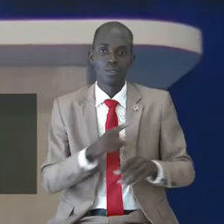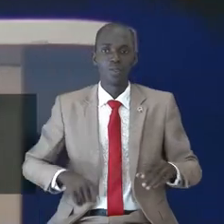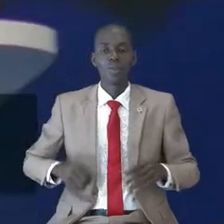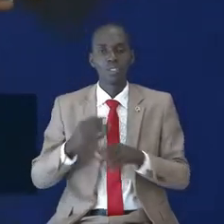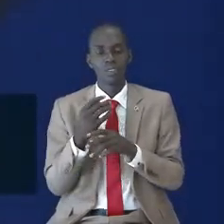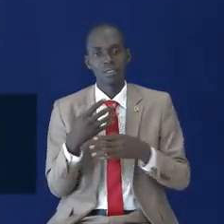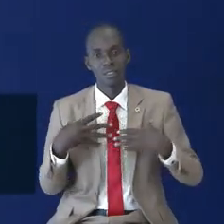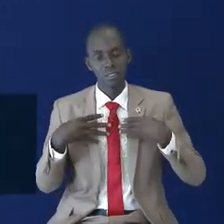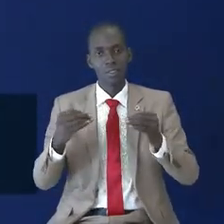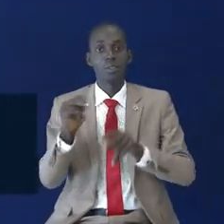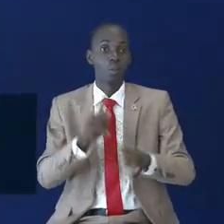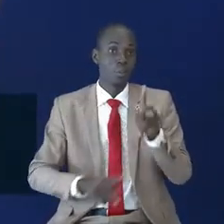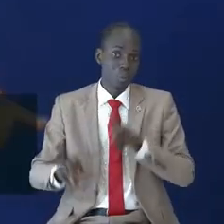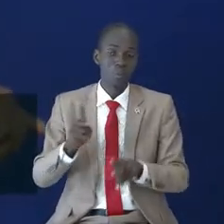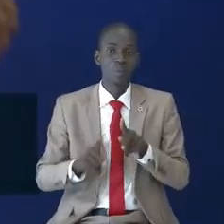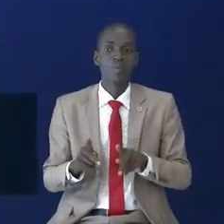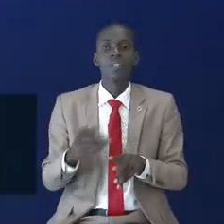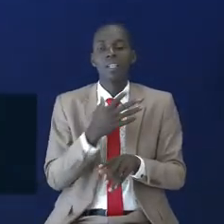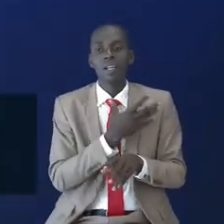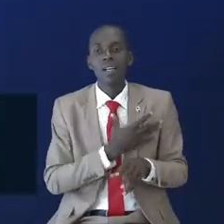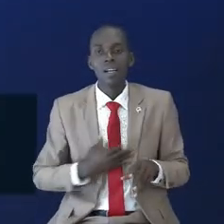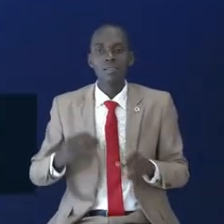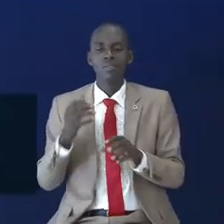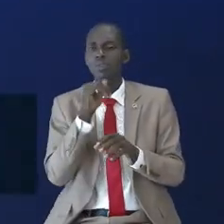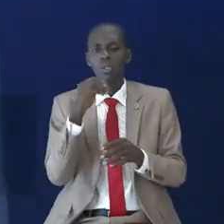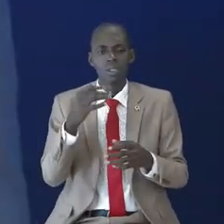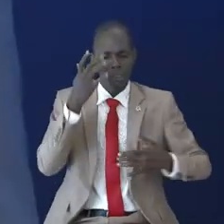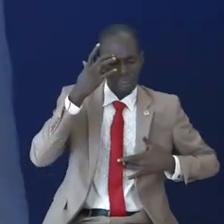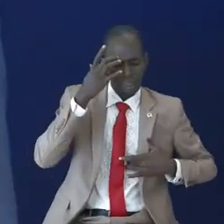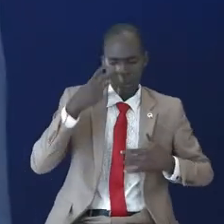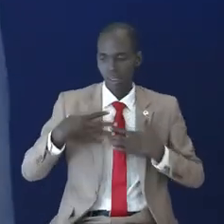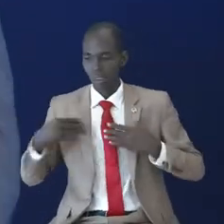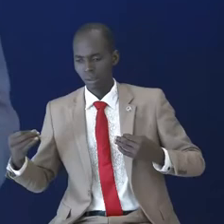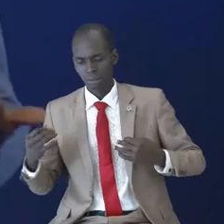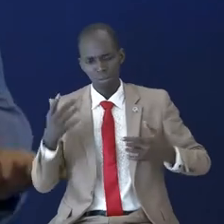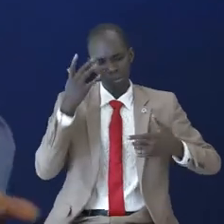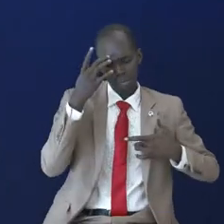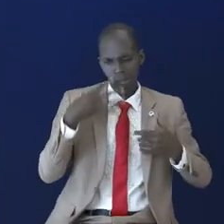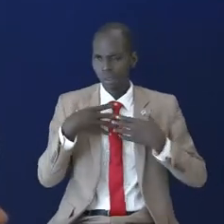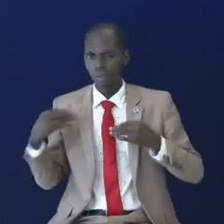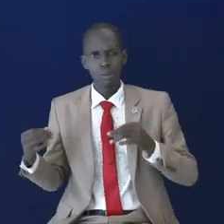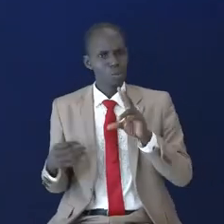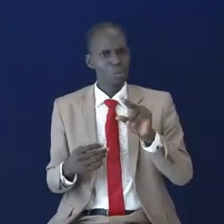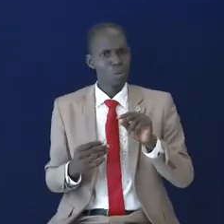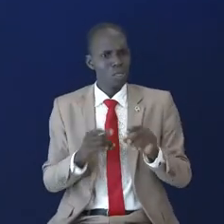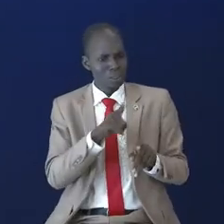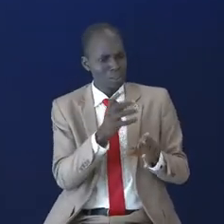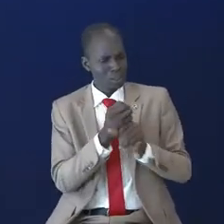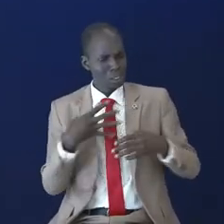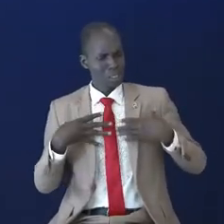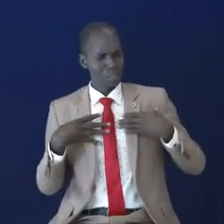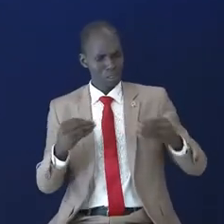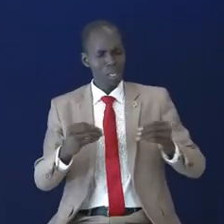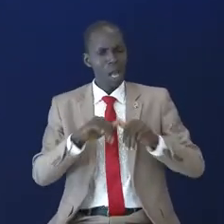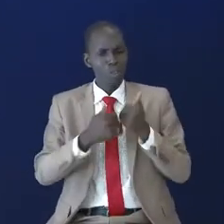getting sick and getting healed, getting sick and getting healed, getting sick and getting healed. How did they maintain their health? How did